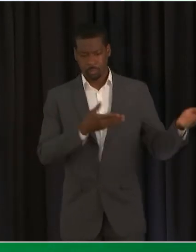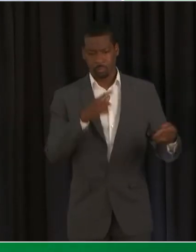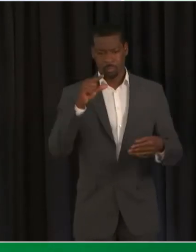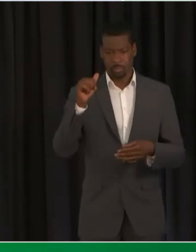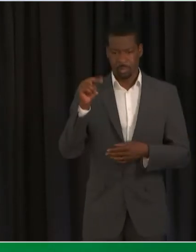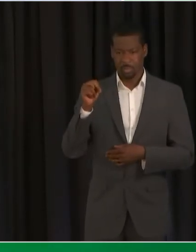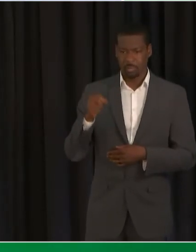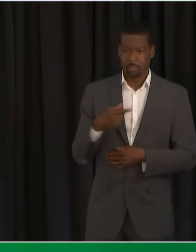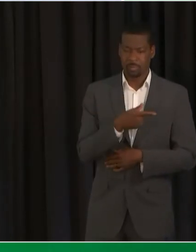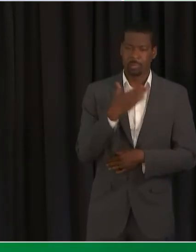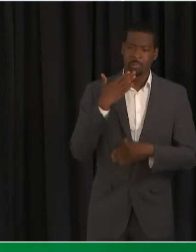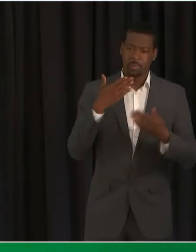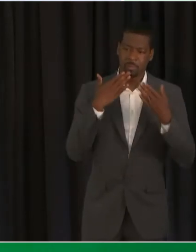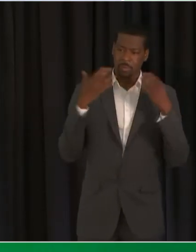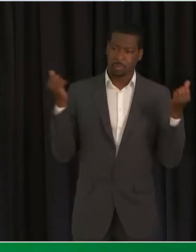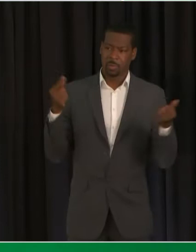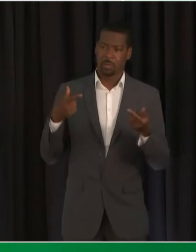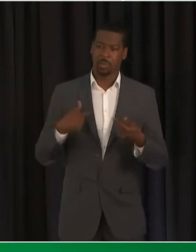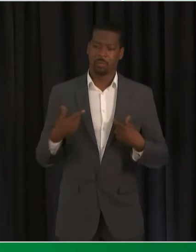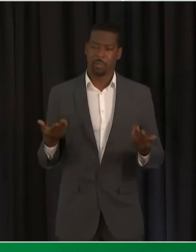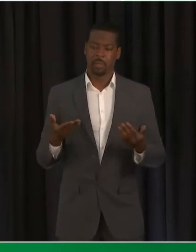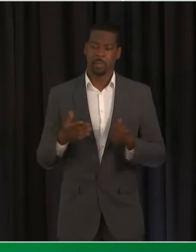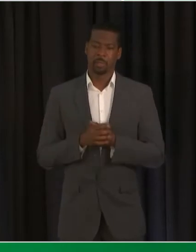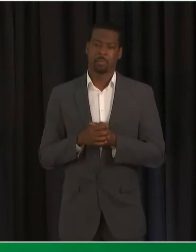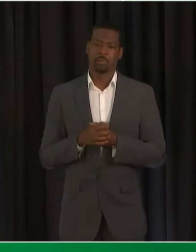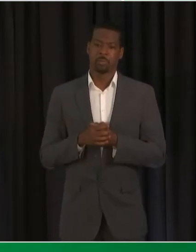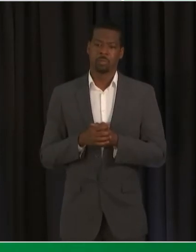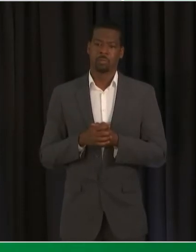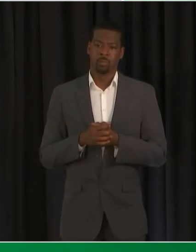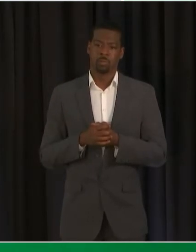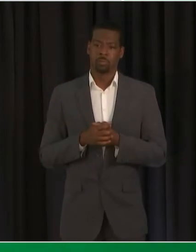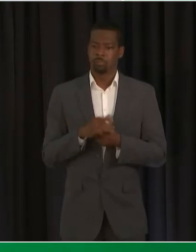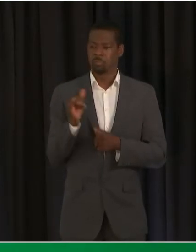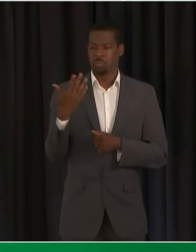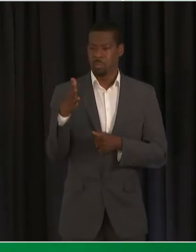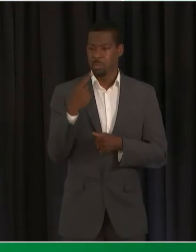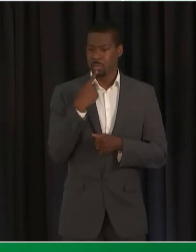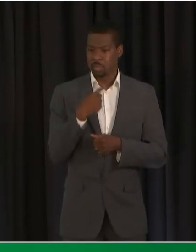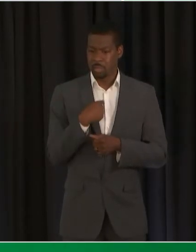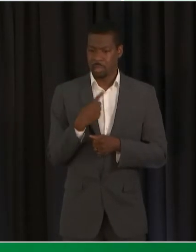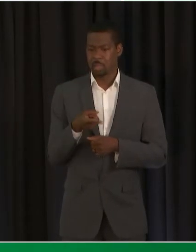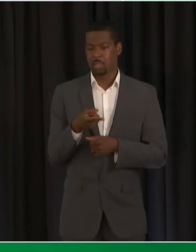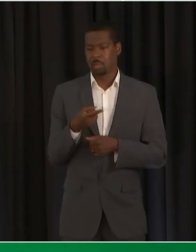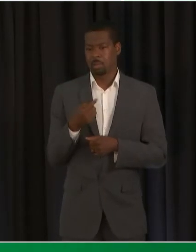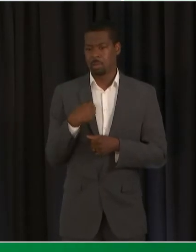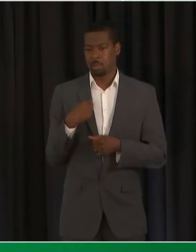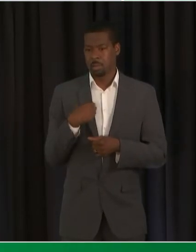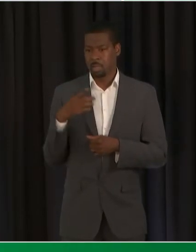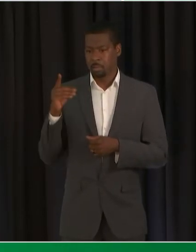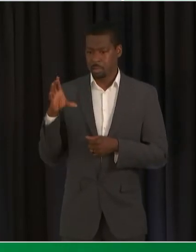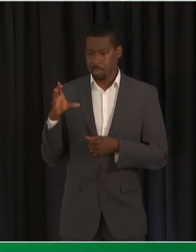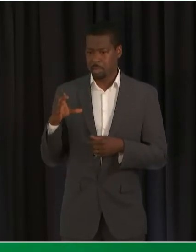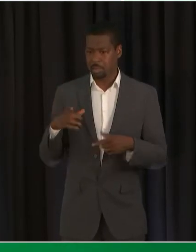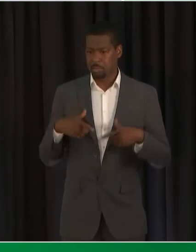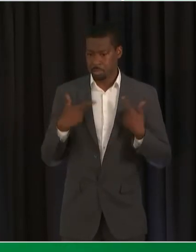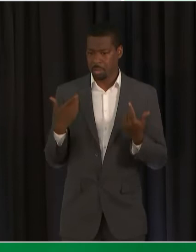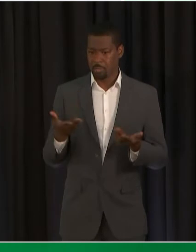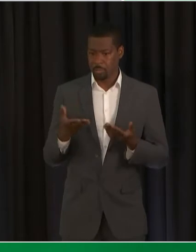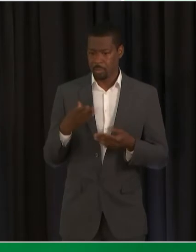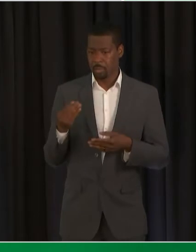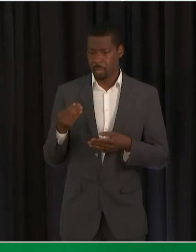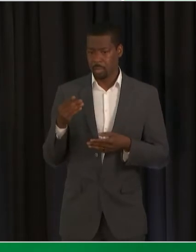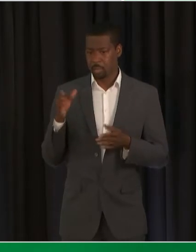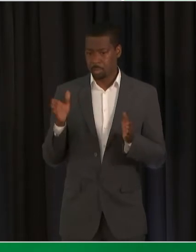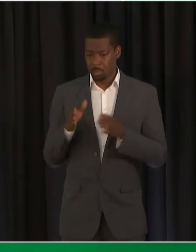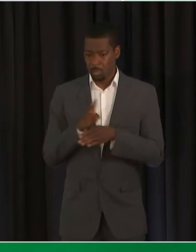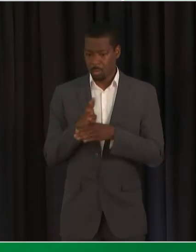to you. All right, thanks, Sean. Thanks for having me here today. So yeah, like Sean said, I'll give you a little background. I am a DC resident and small